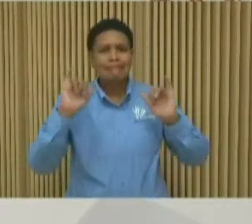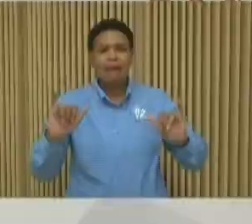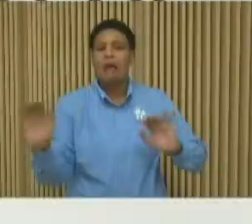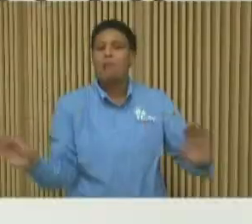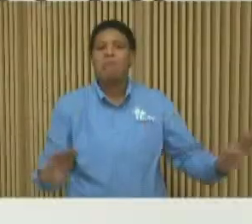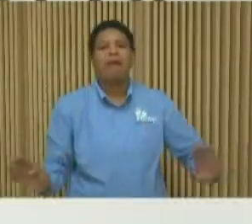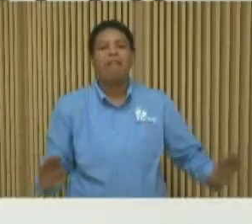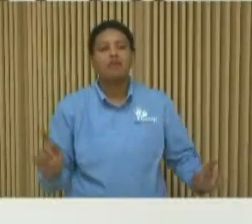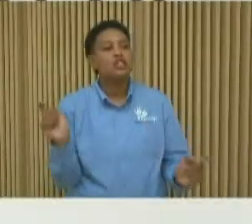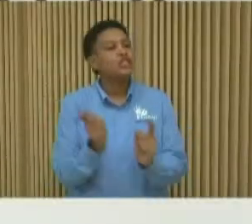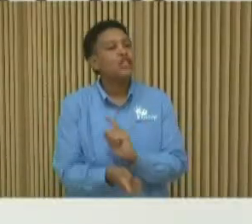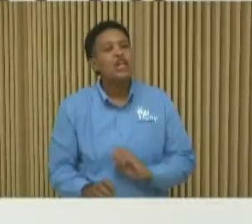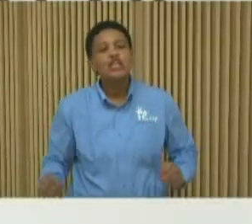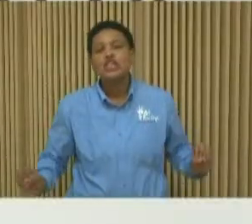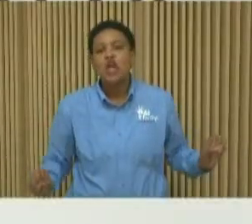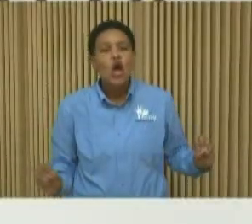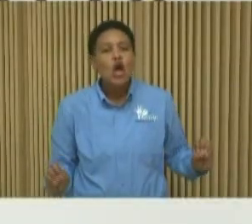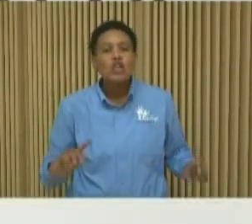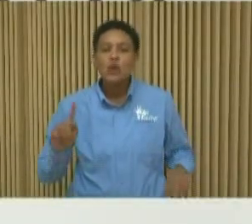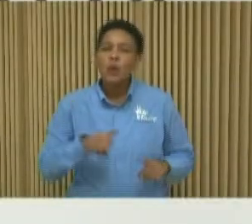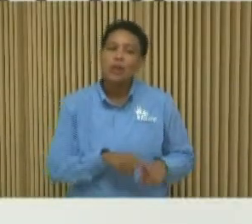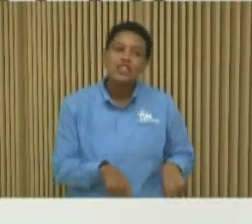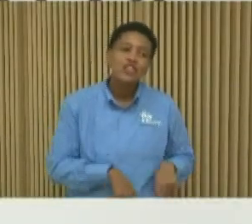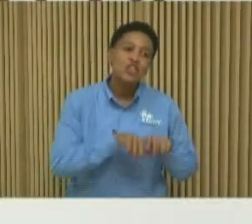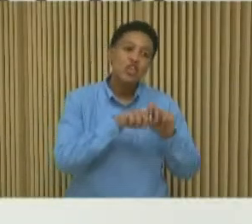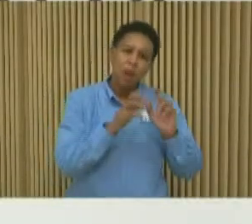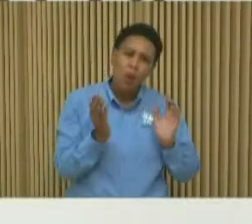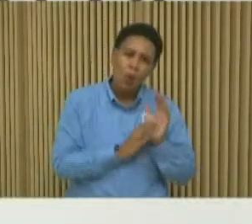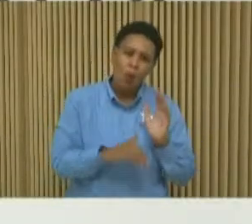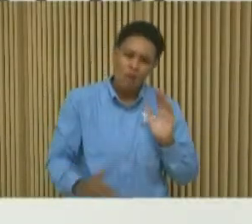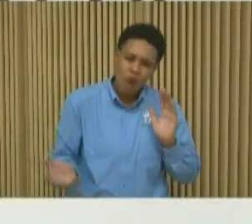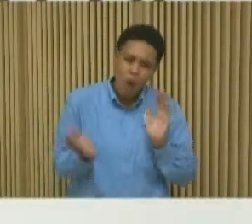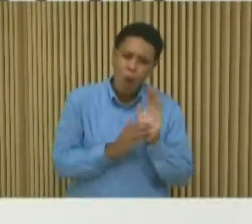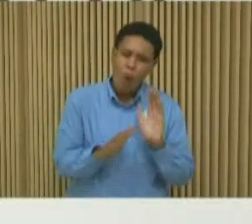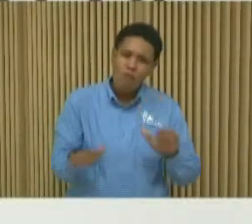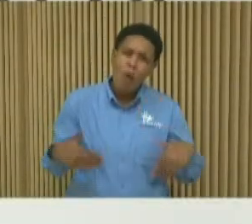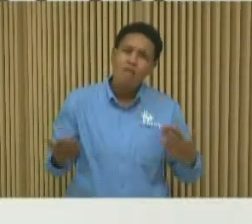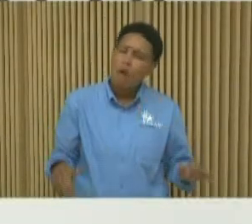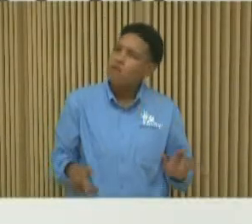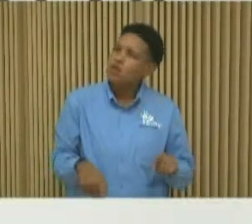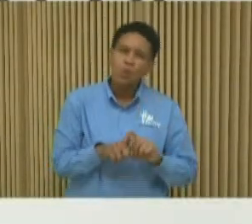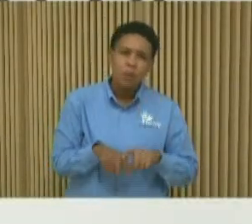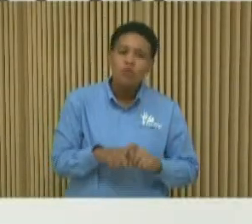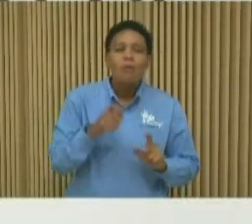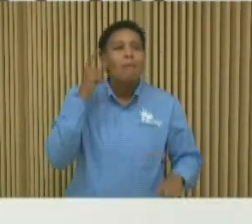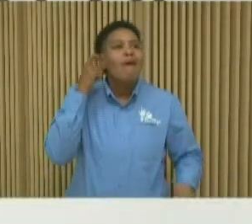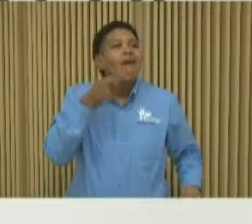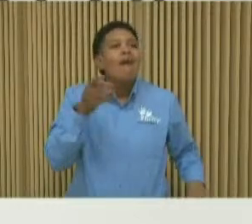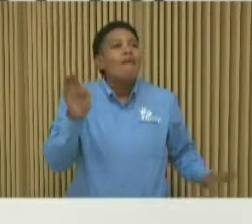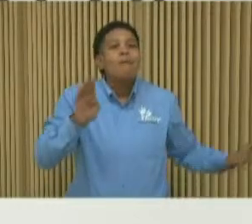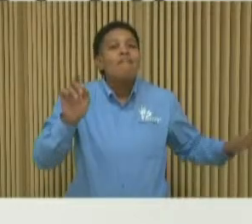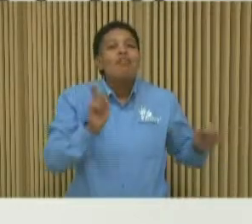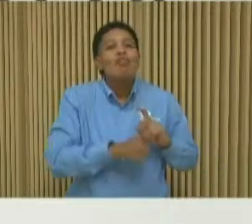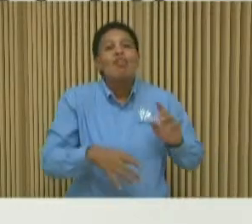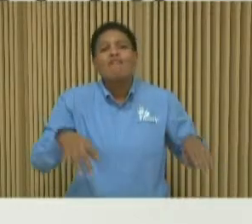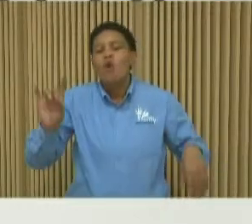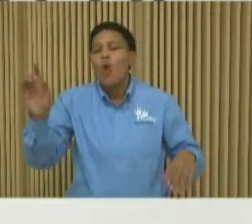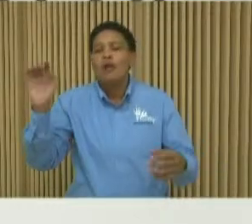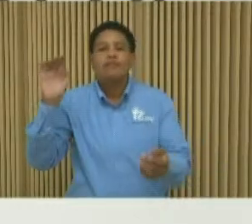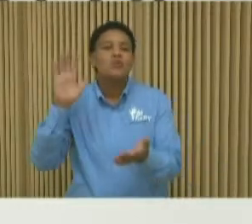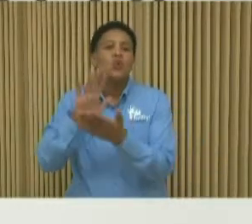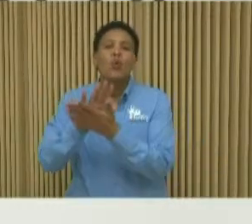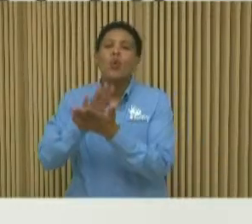their behavior, so they would be suspended repeatedly. You found them locked out of schools,